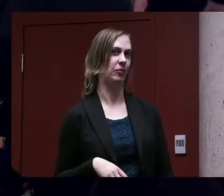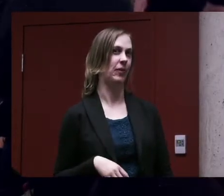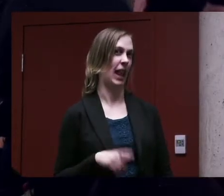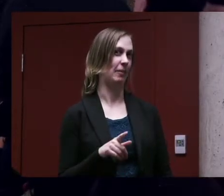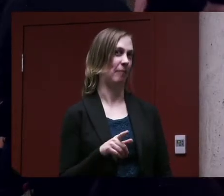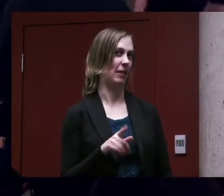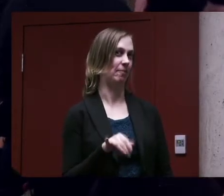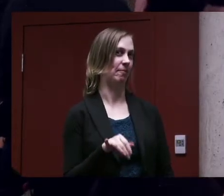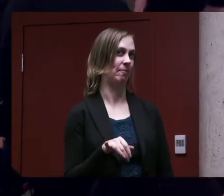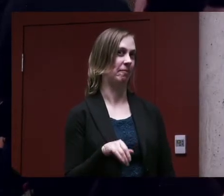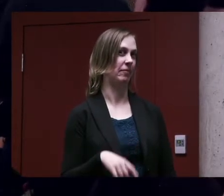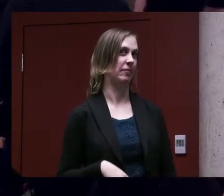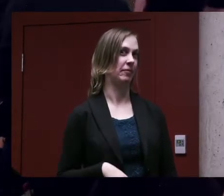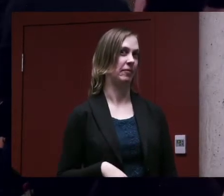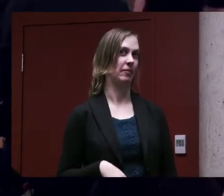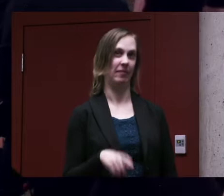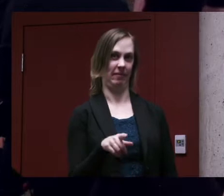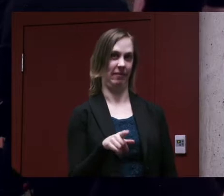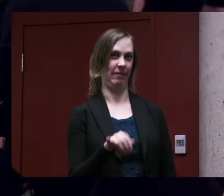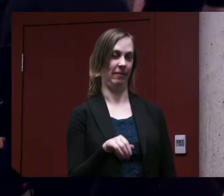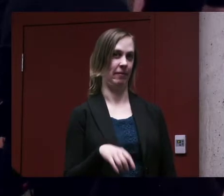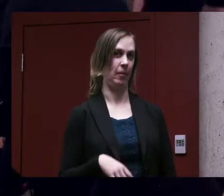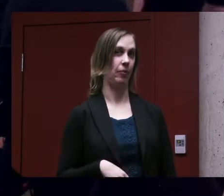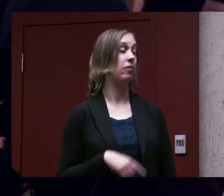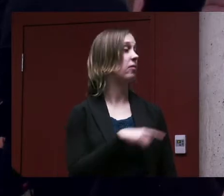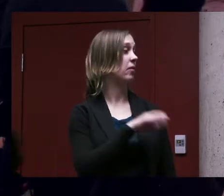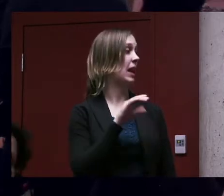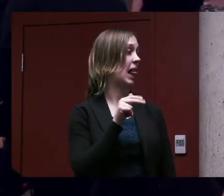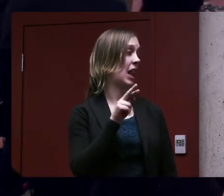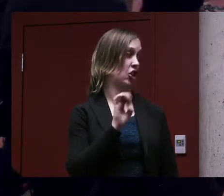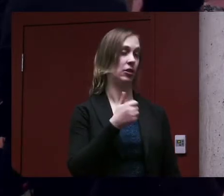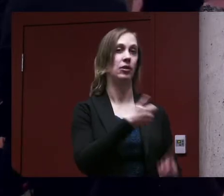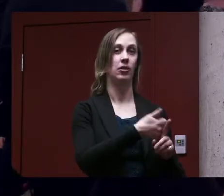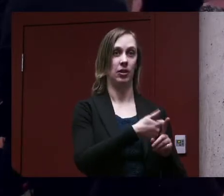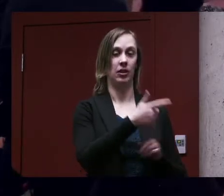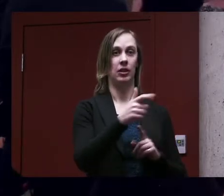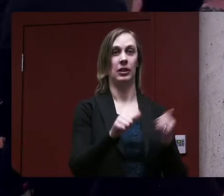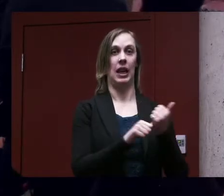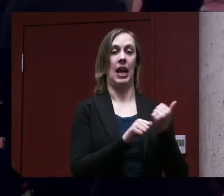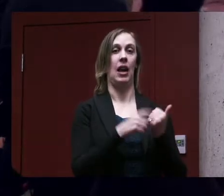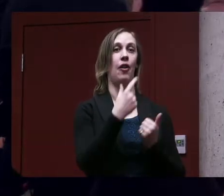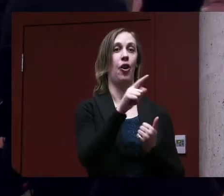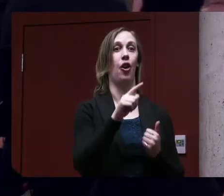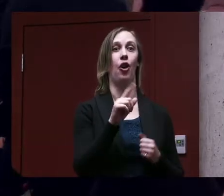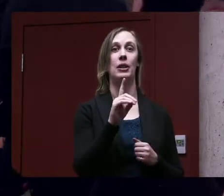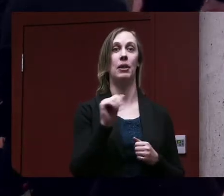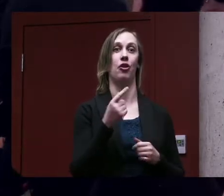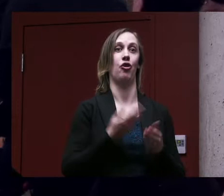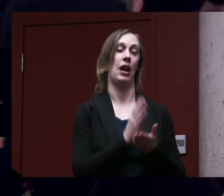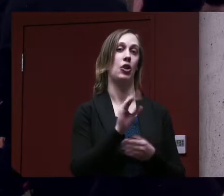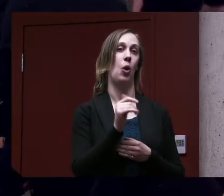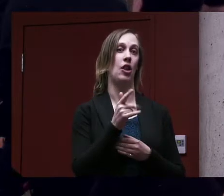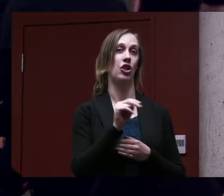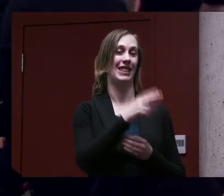Claire MacNeil is a lawyer with legal aid and legal counsel for the Disability Rights Coalition. She recently fought the Human Rights